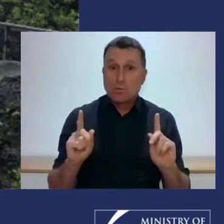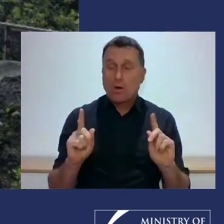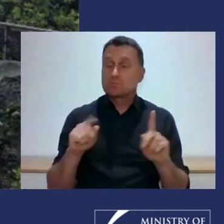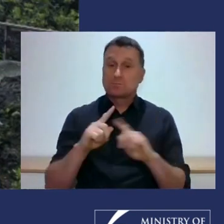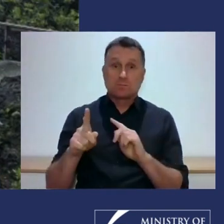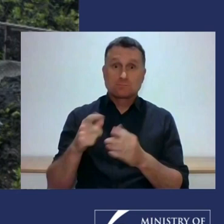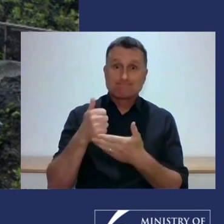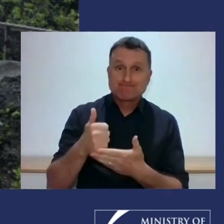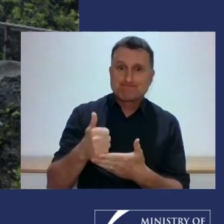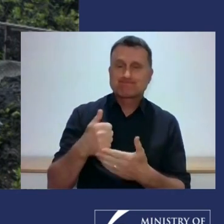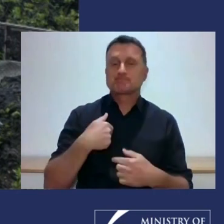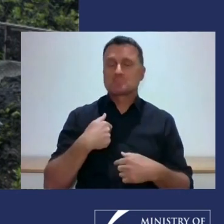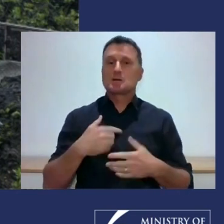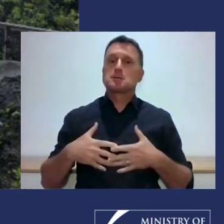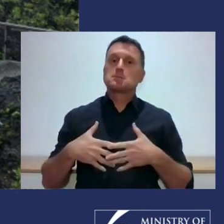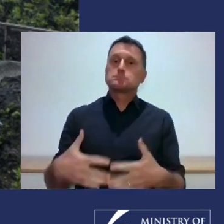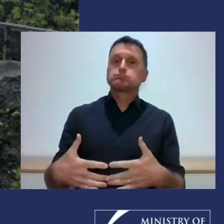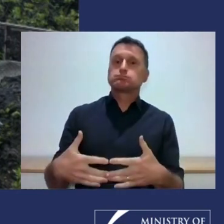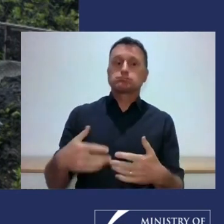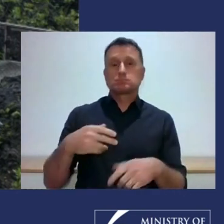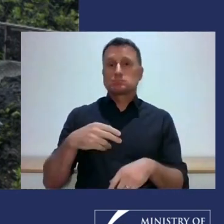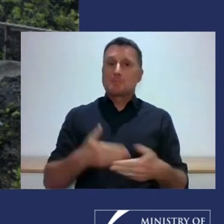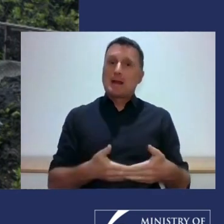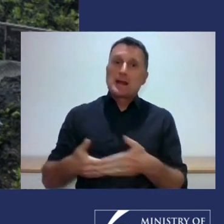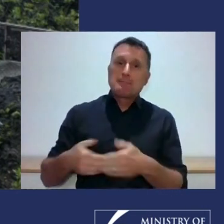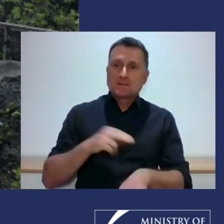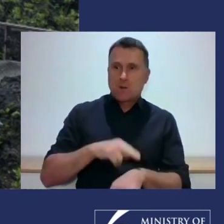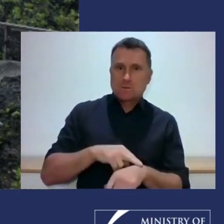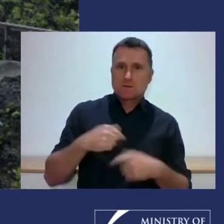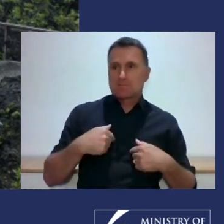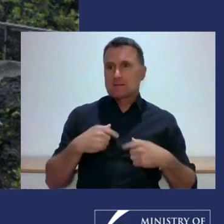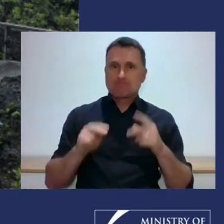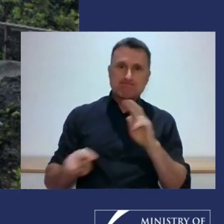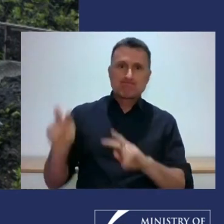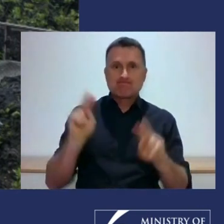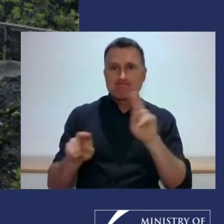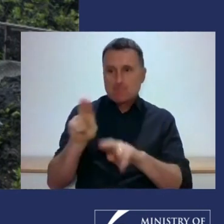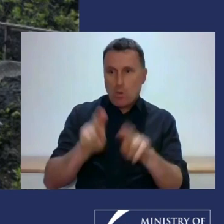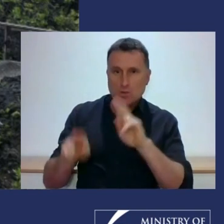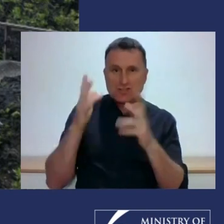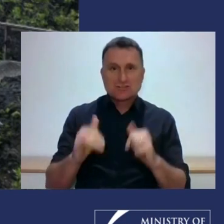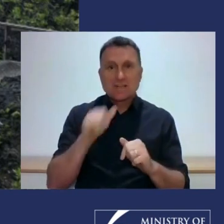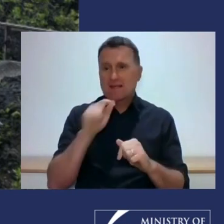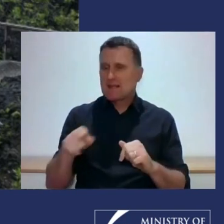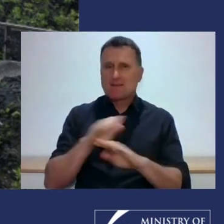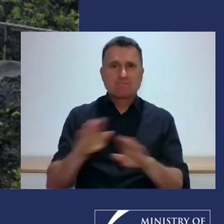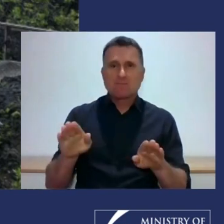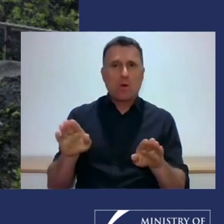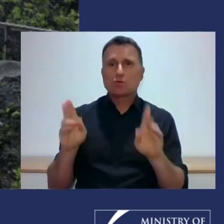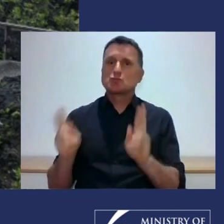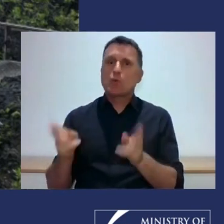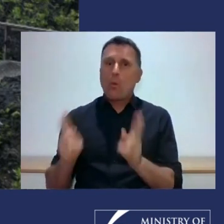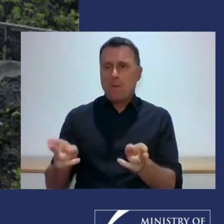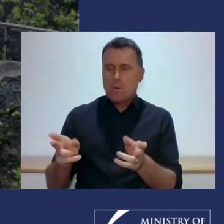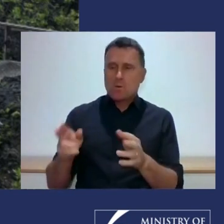an obstetrician, what you fear the most is that if they're not monitored the way that you're familiar with. And